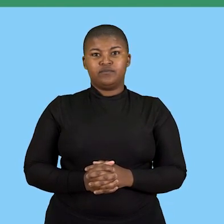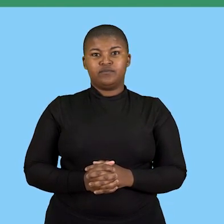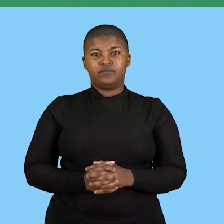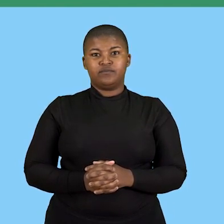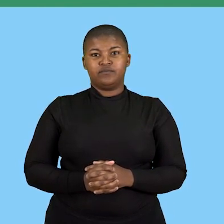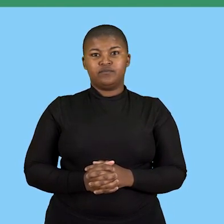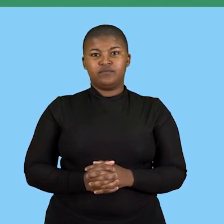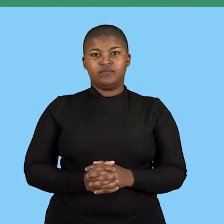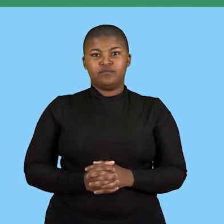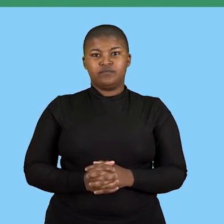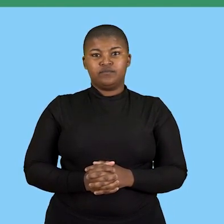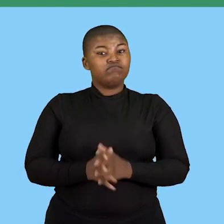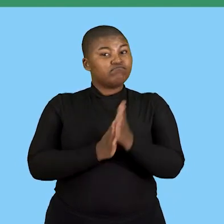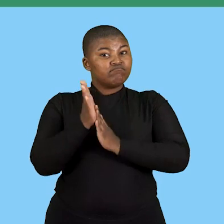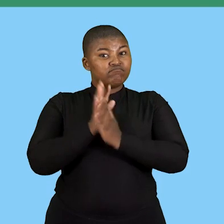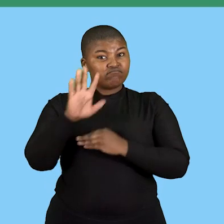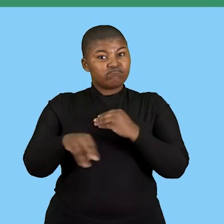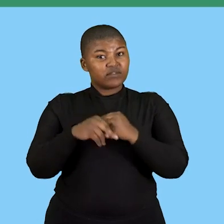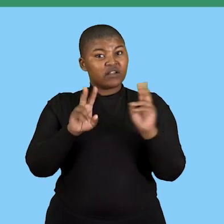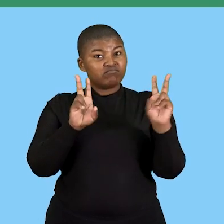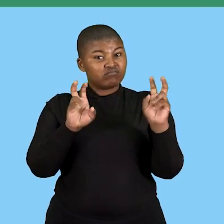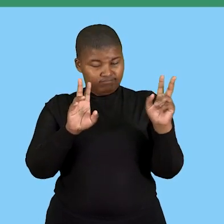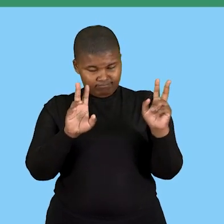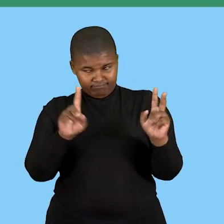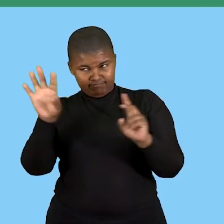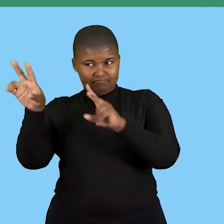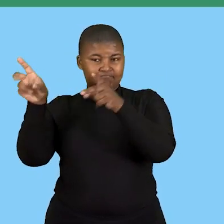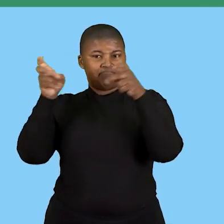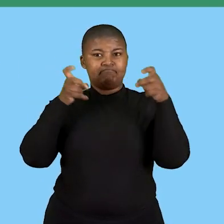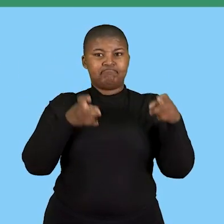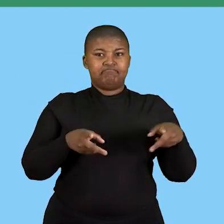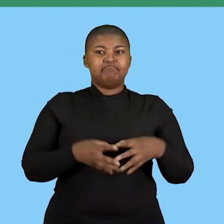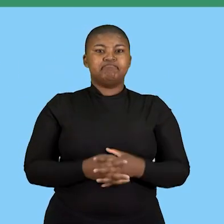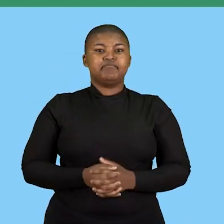Now, how do you quote to motivate there? You say now their